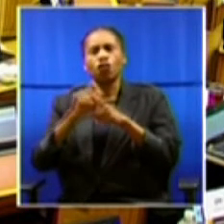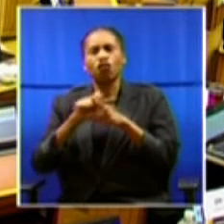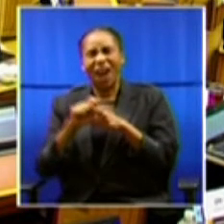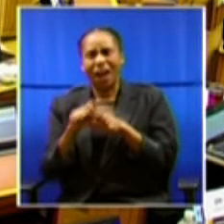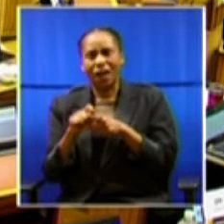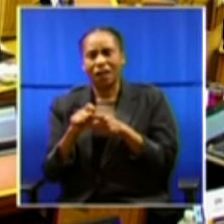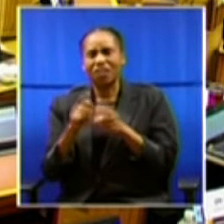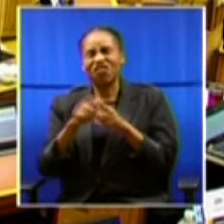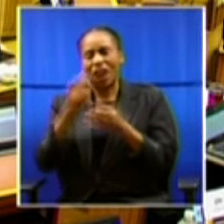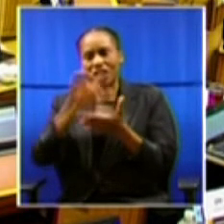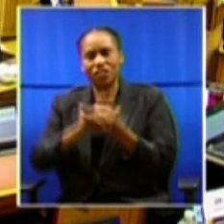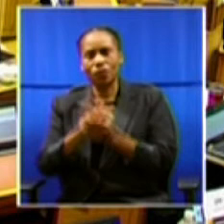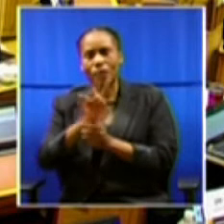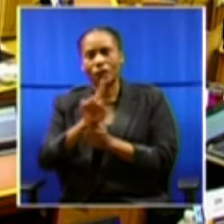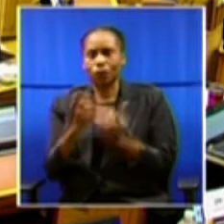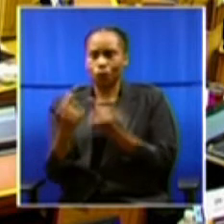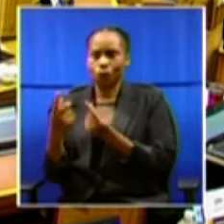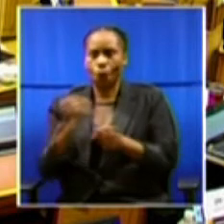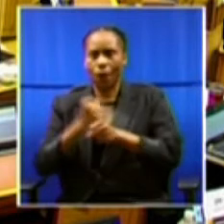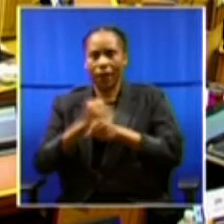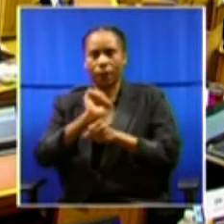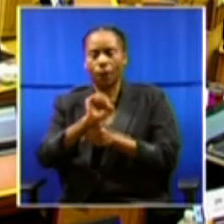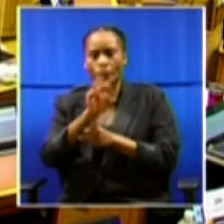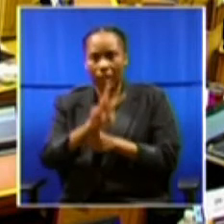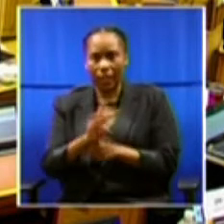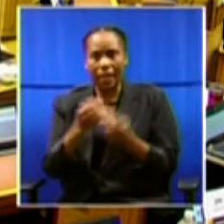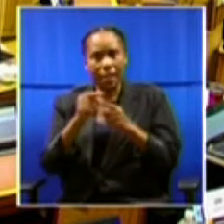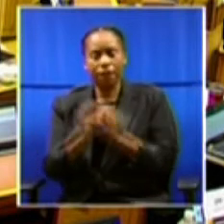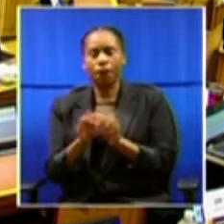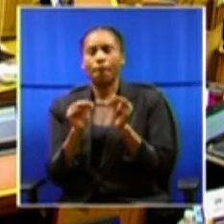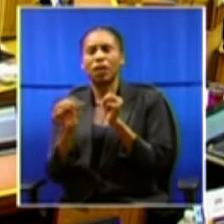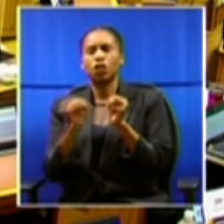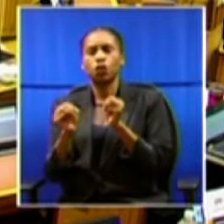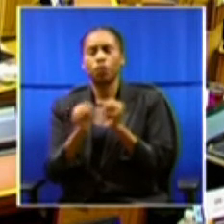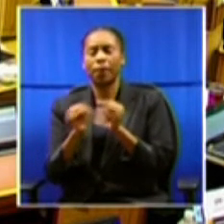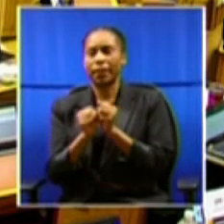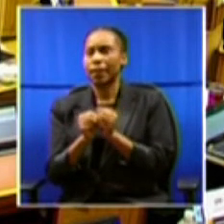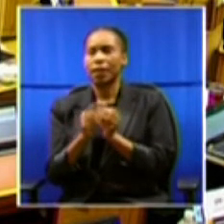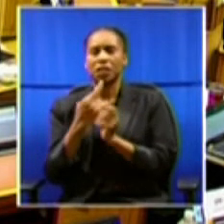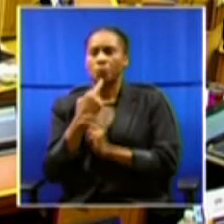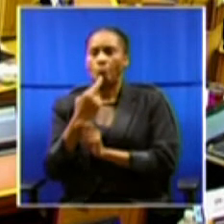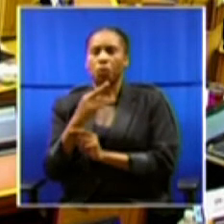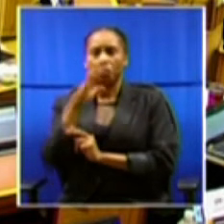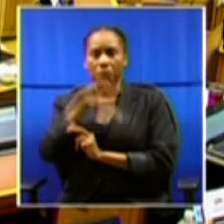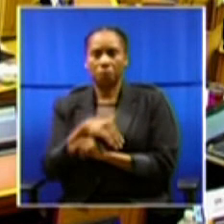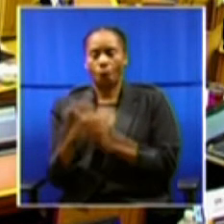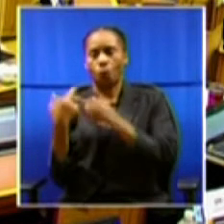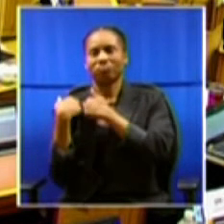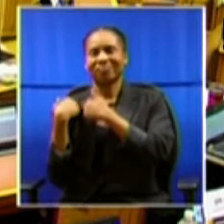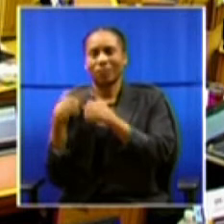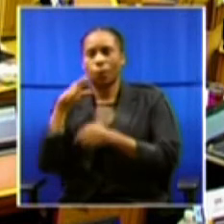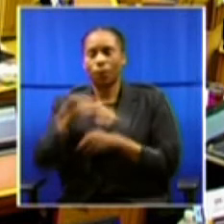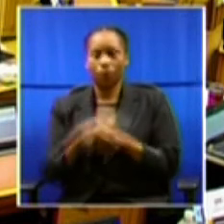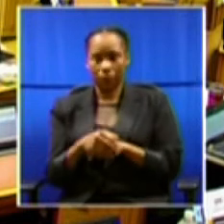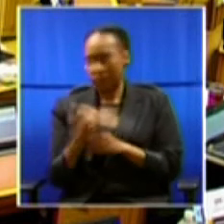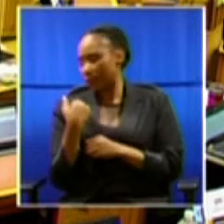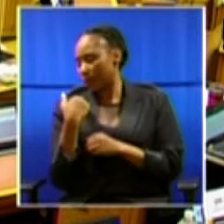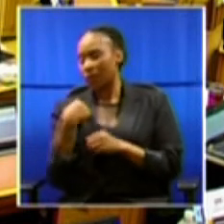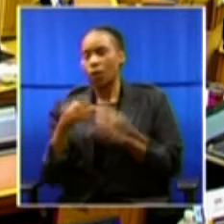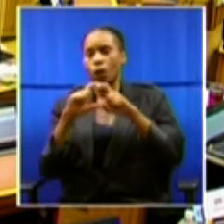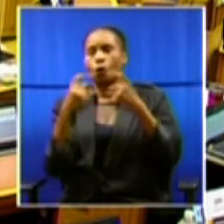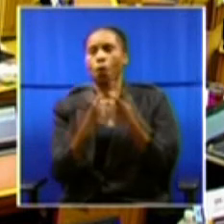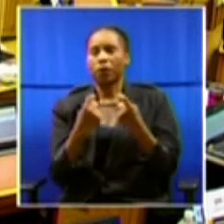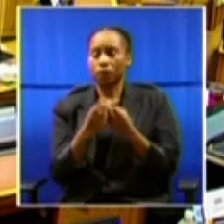will work if we cannot deal with management and they are not held accountable? Recently, in a committee, we were told that there's